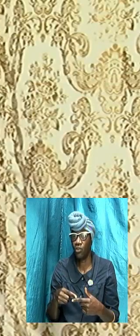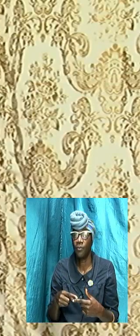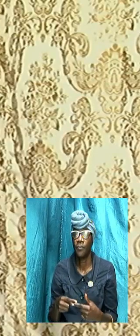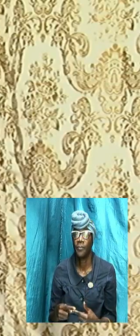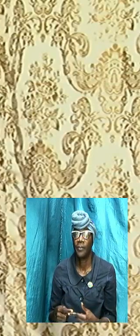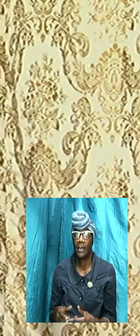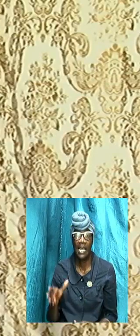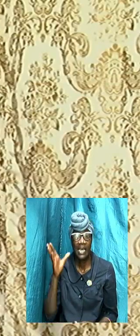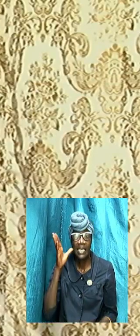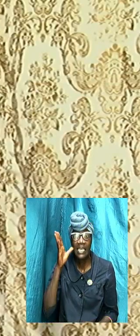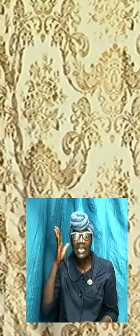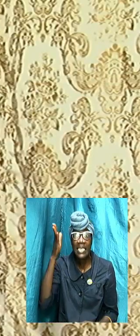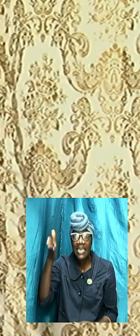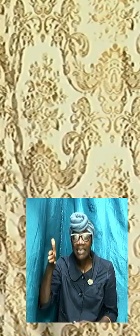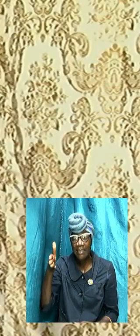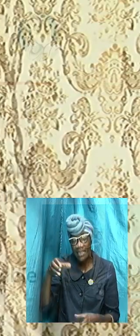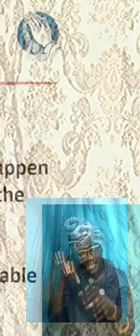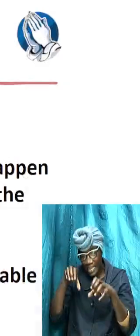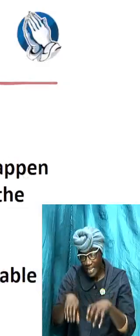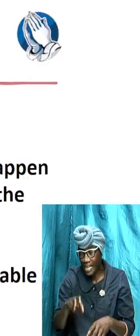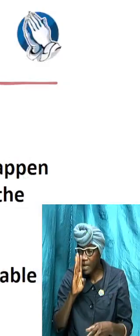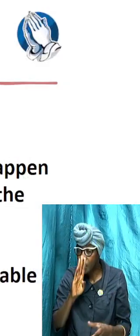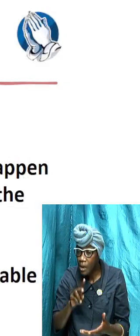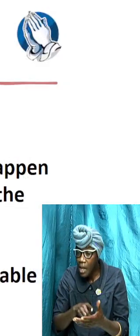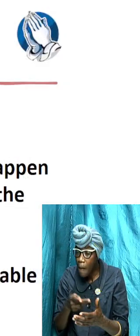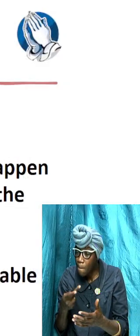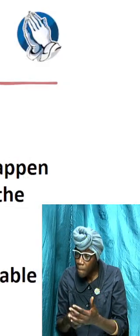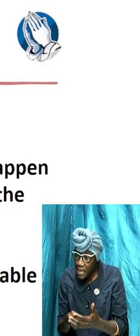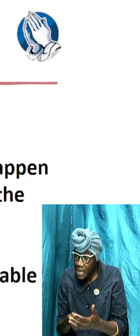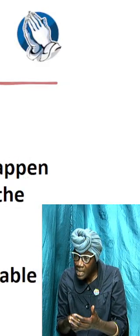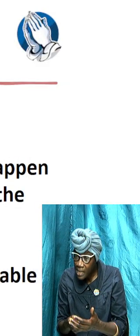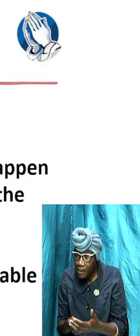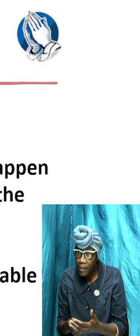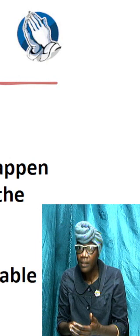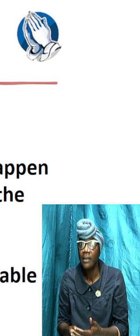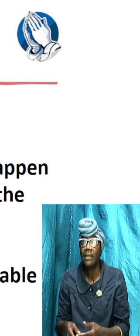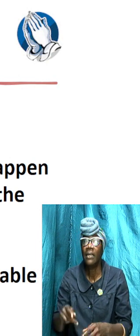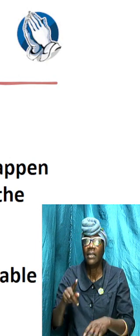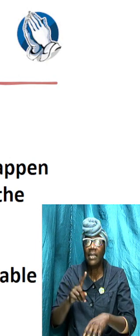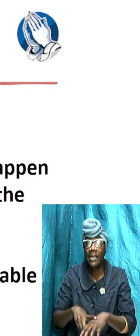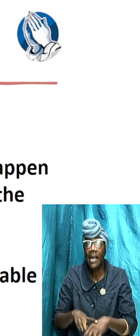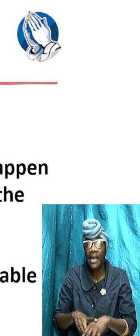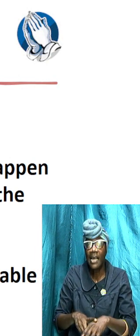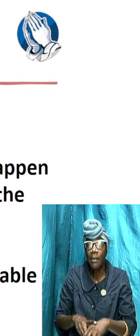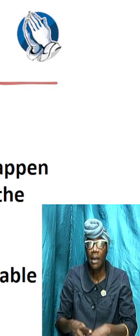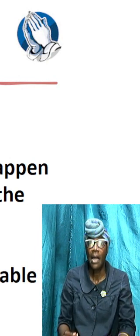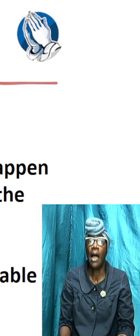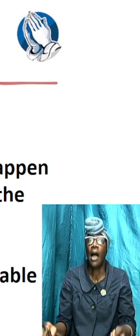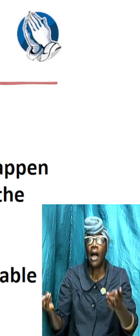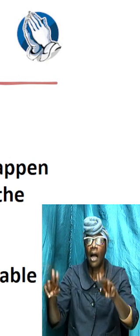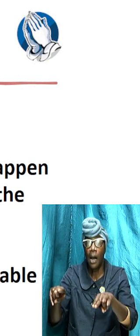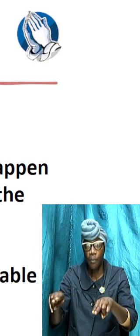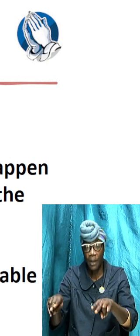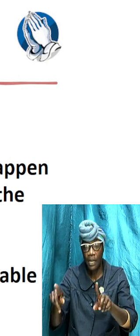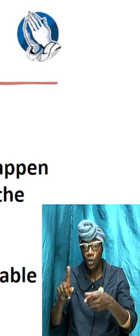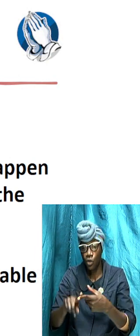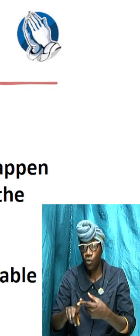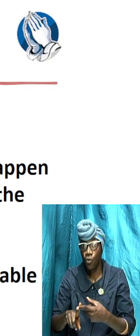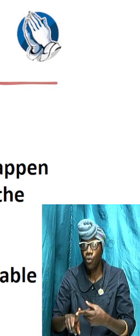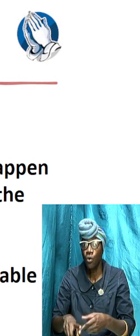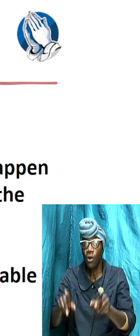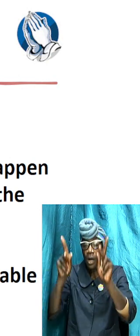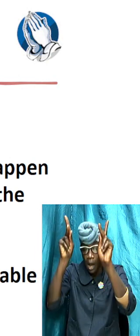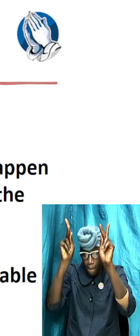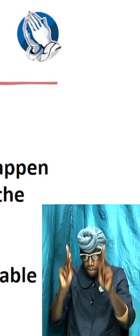Our destiny can be defined as the event that will necessarily happen to a